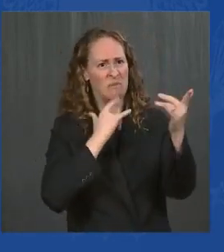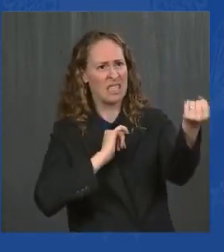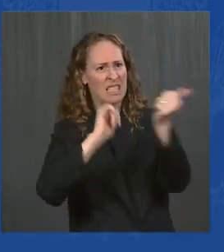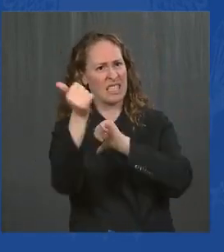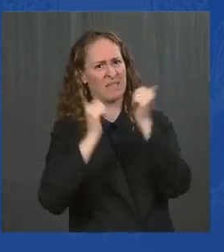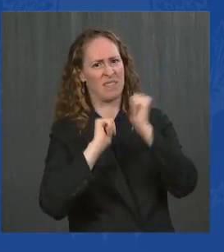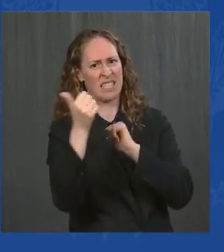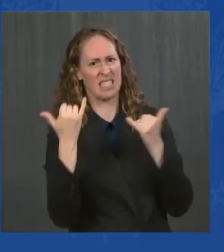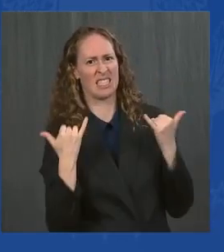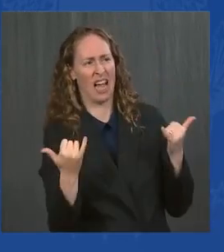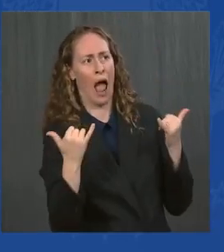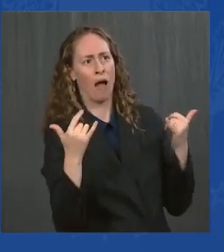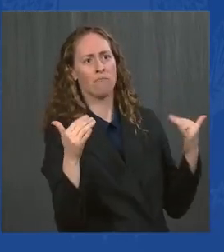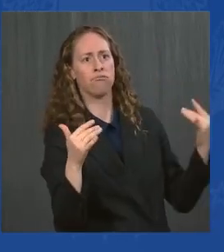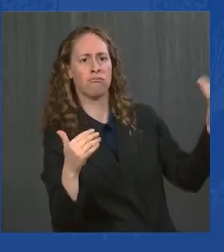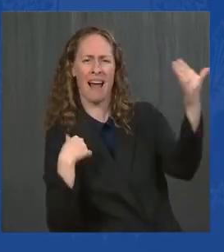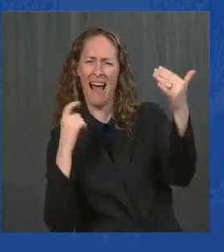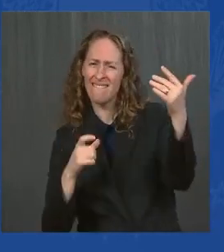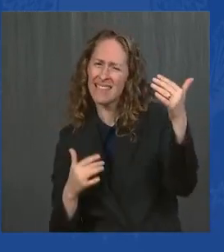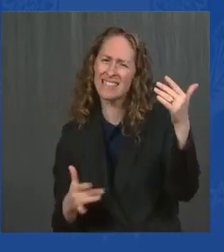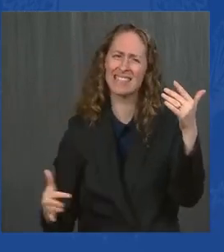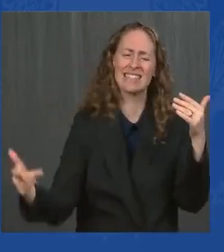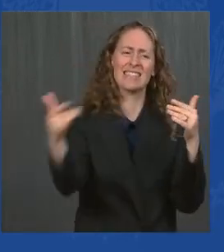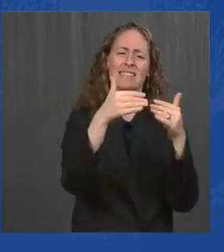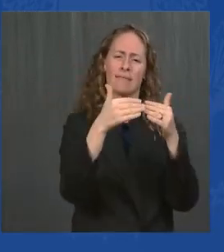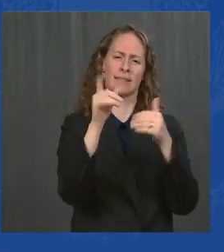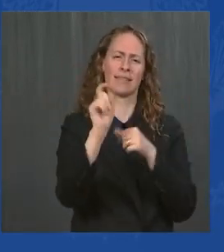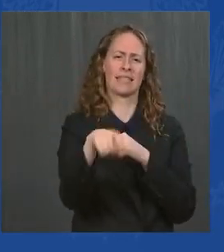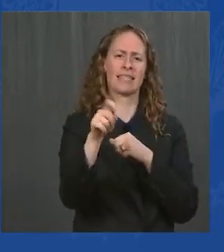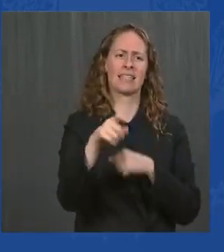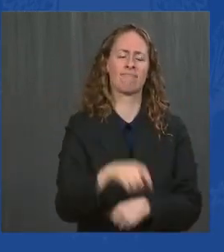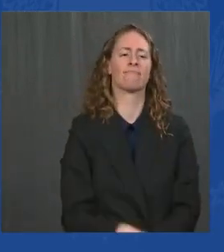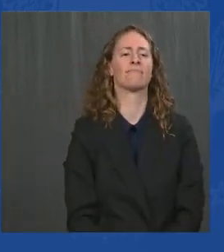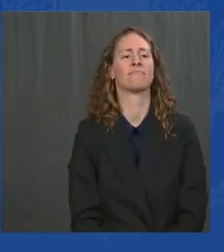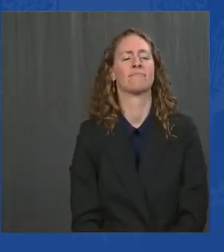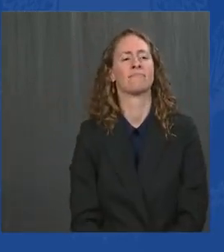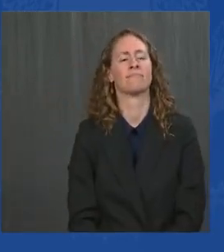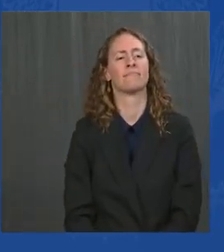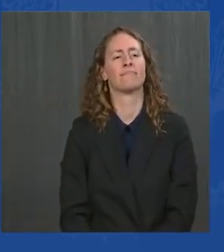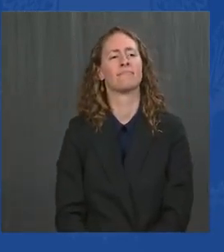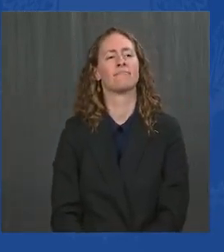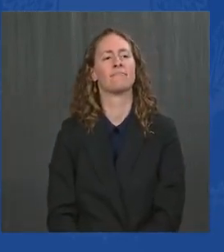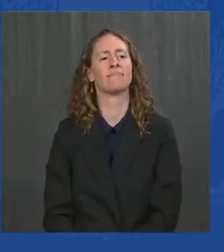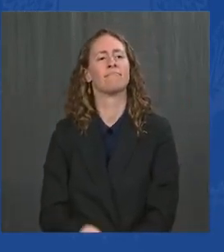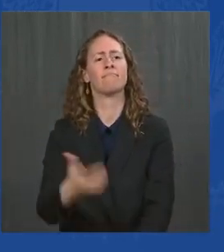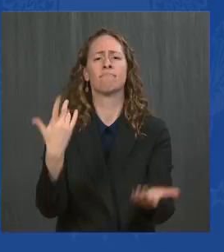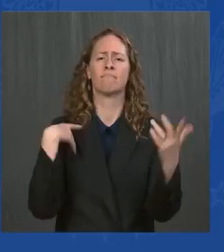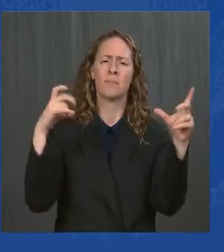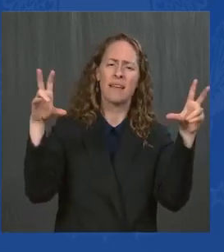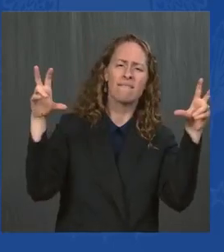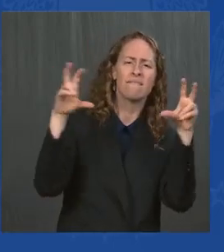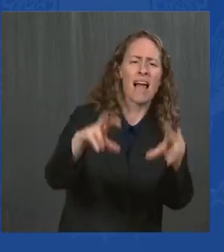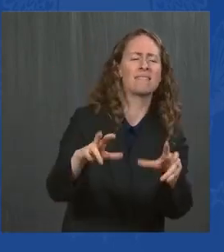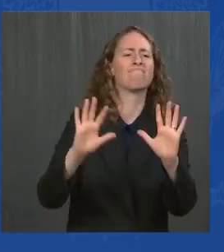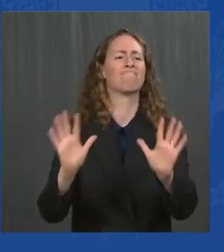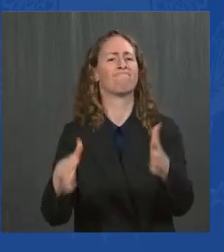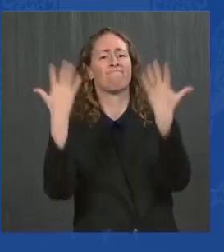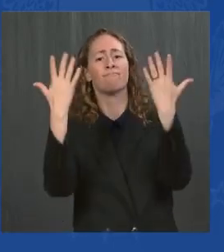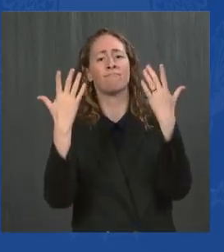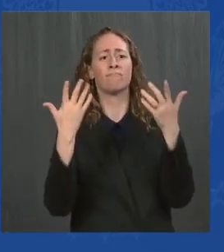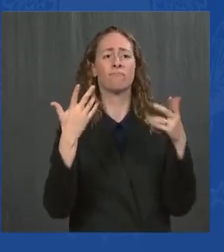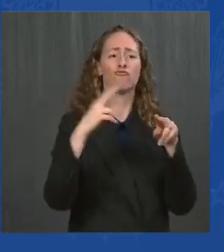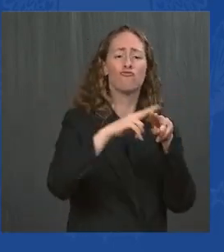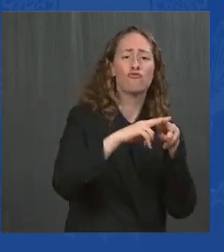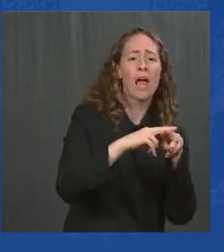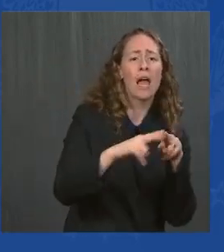Look, it's historic investment in roads and rail, in transit and bridges, in clean energy, in clean